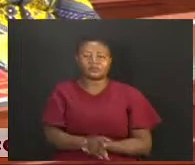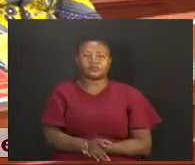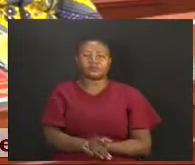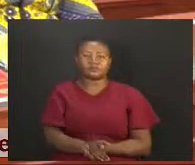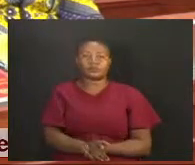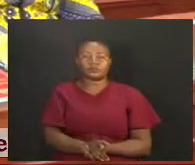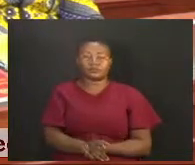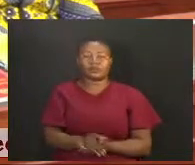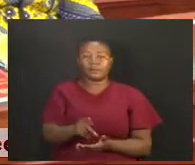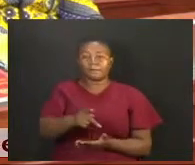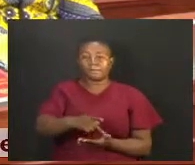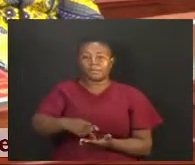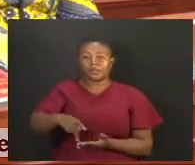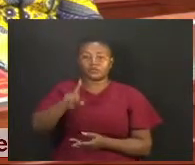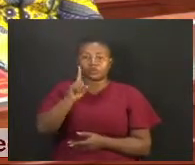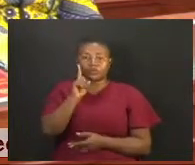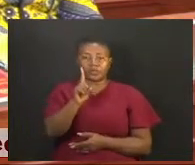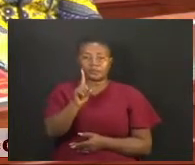part 1,